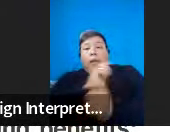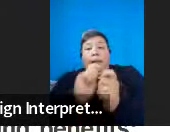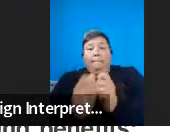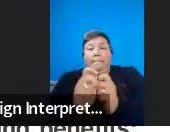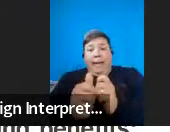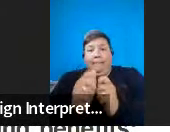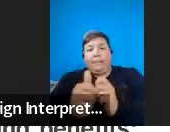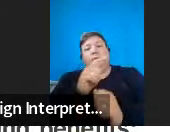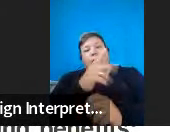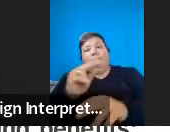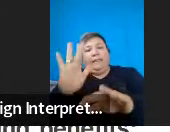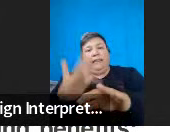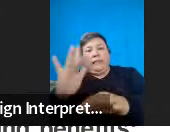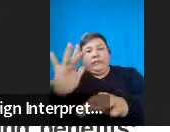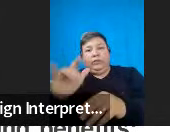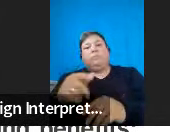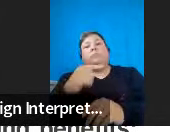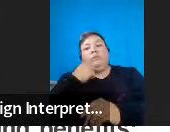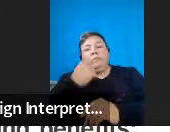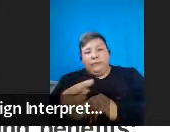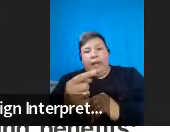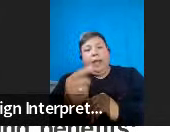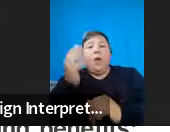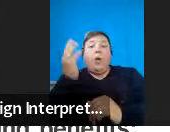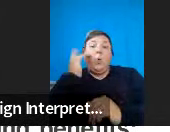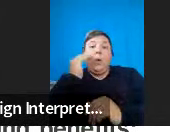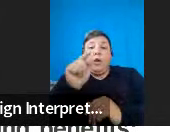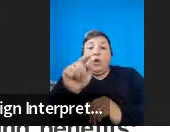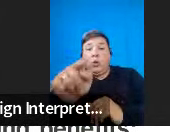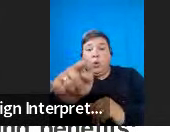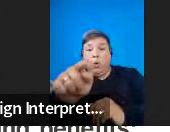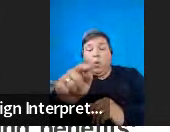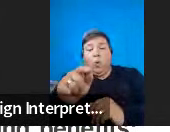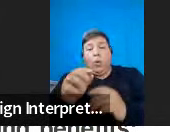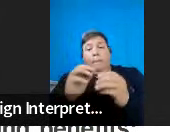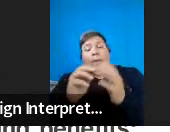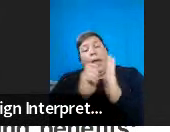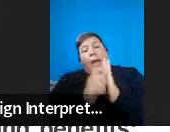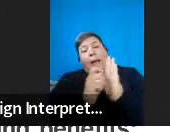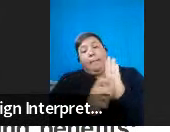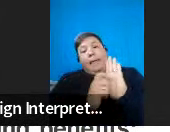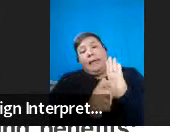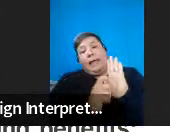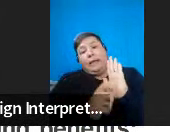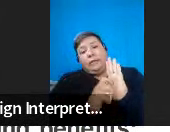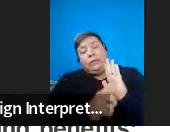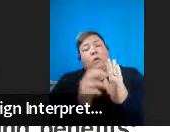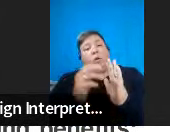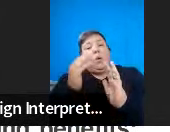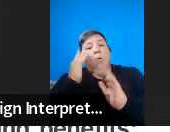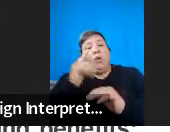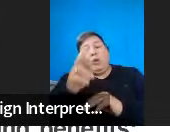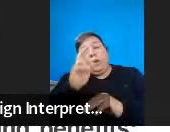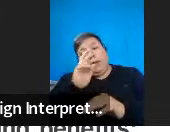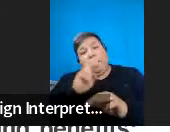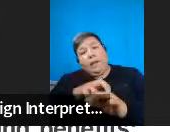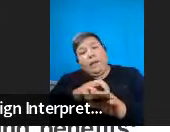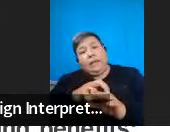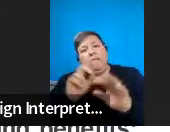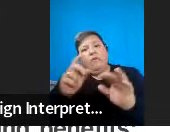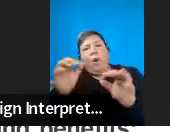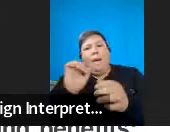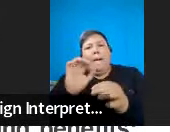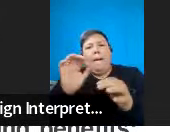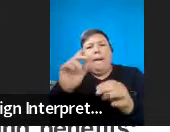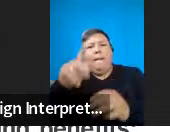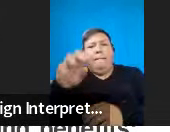on that as well earlier to say, when you are making application for, you require a bond, your application for deferments and so forth,